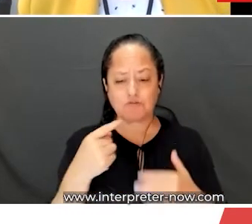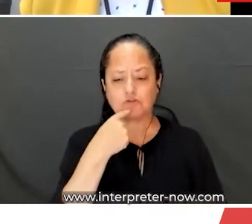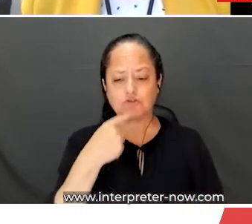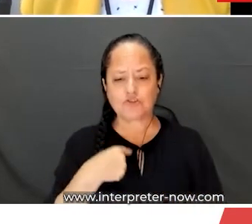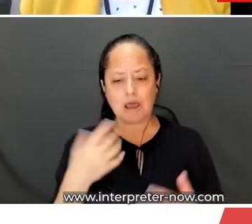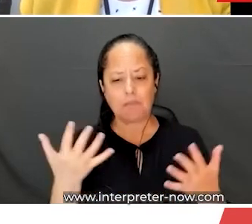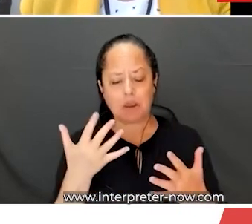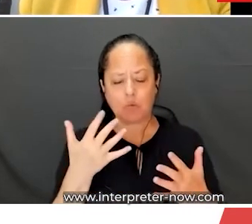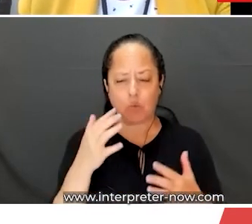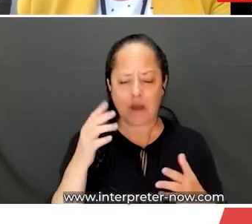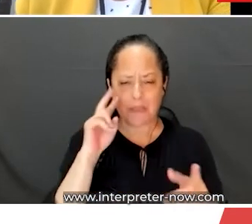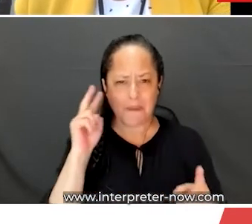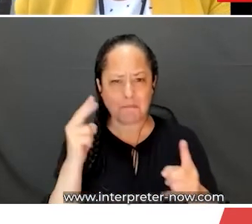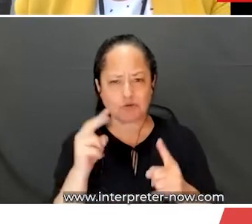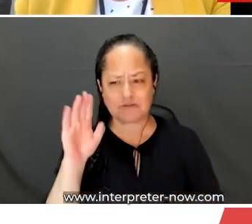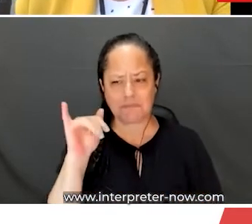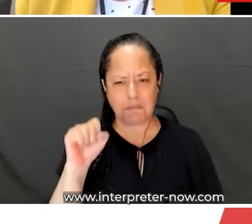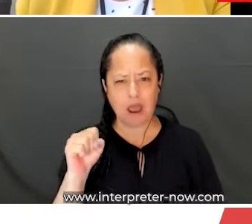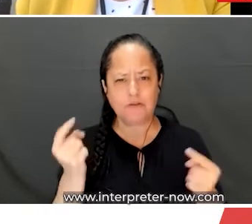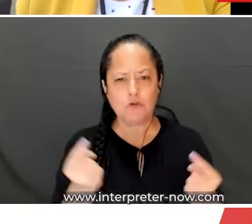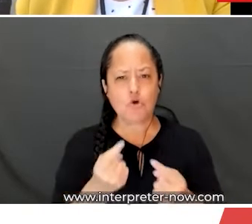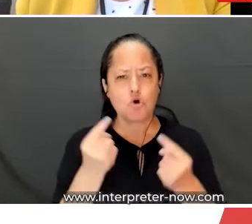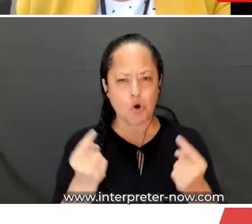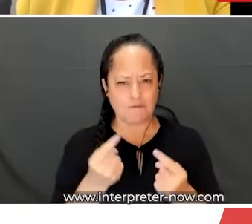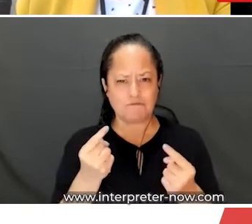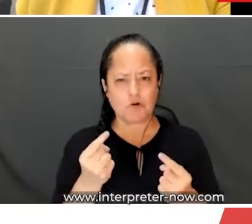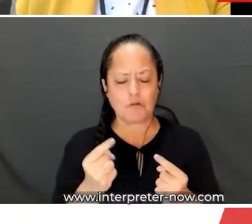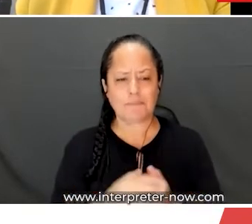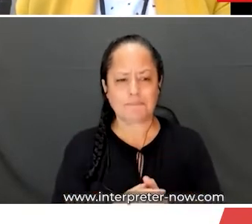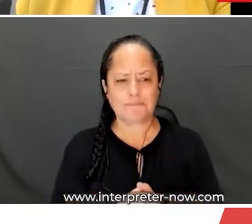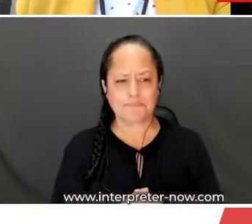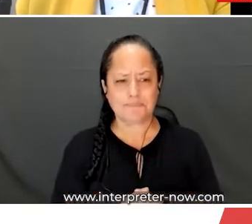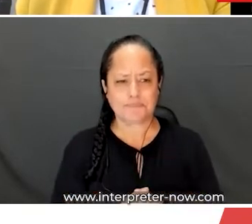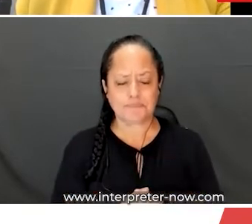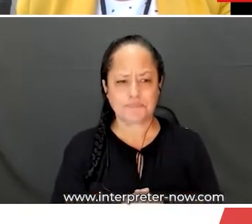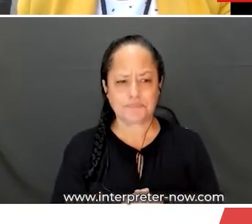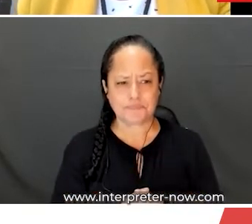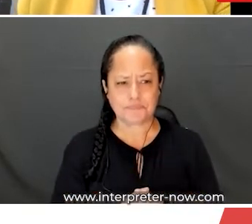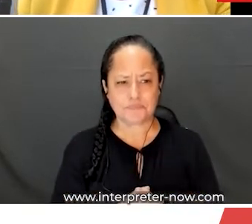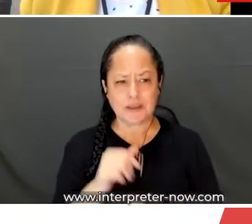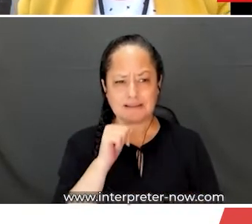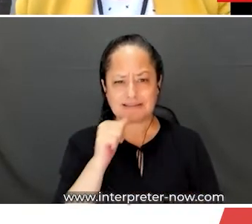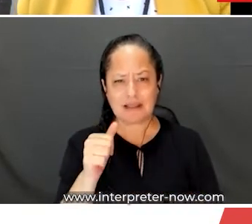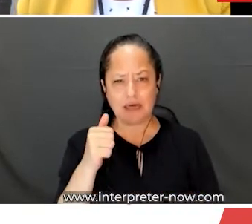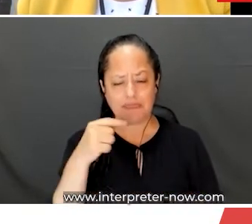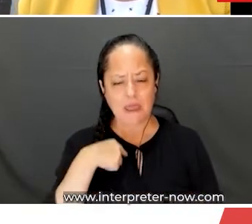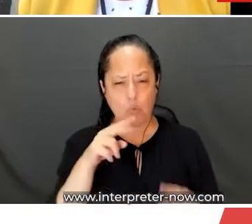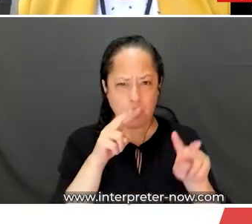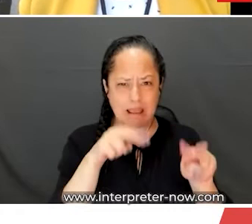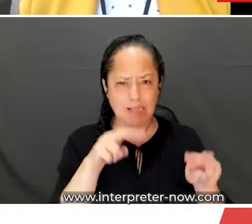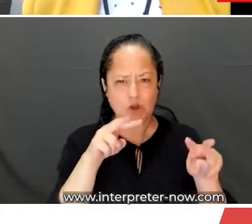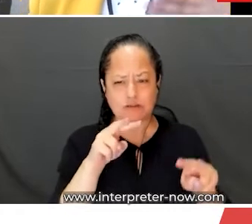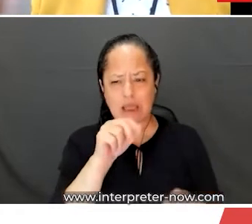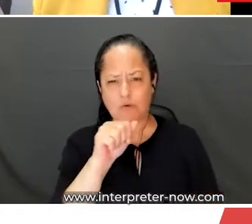those perceived biases are, and they're hurtful, to be quite honest, because it's not that we look down at all